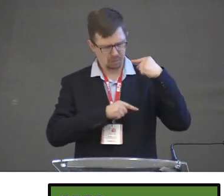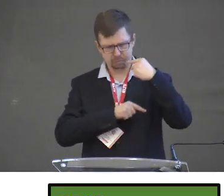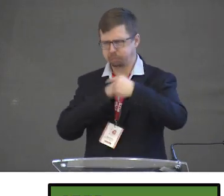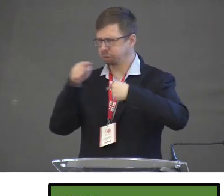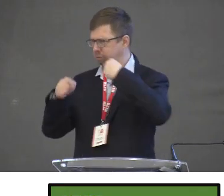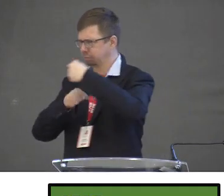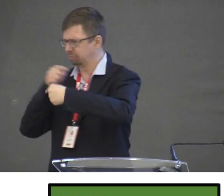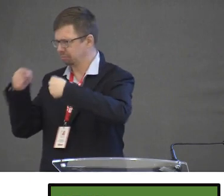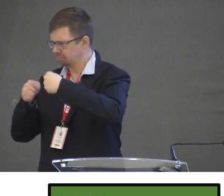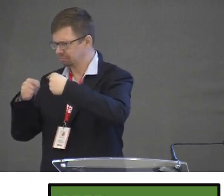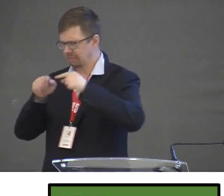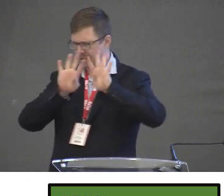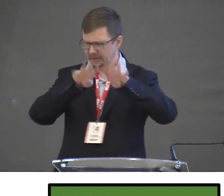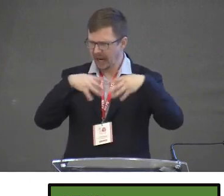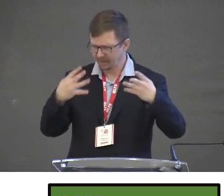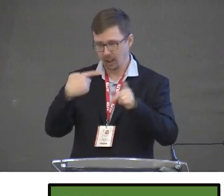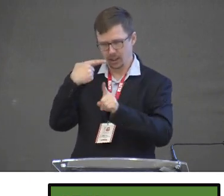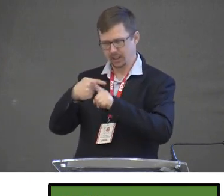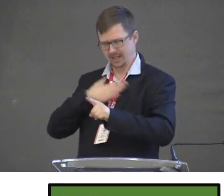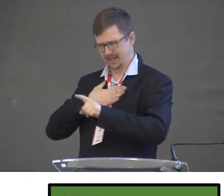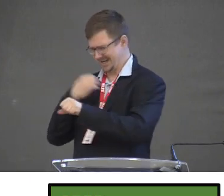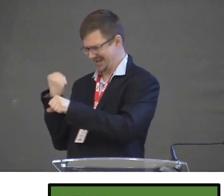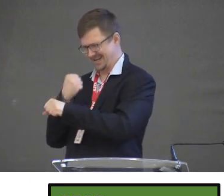Here's a short timeline